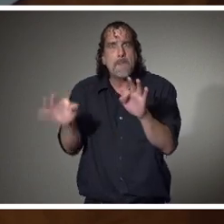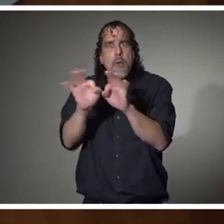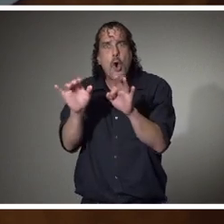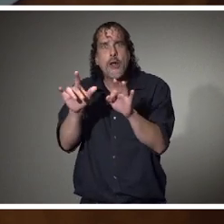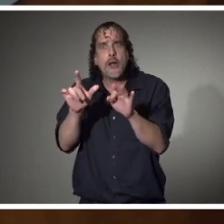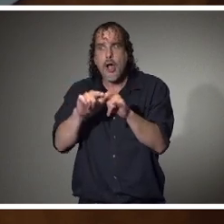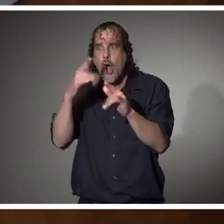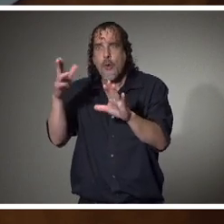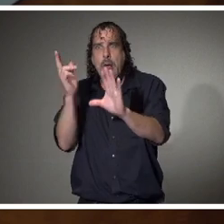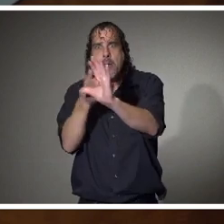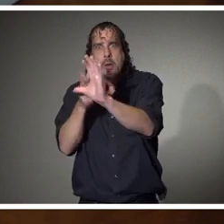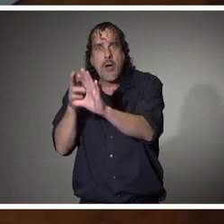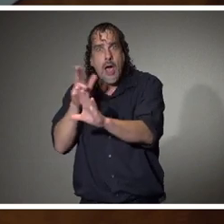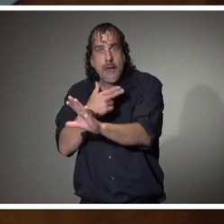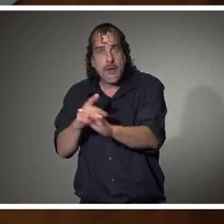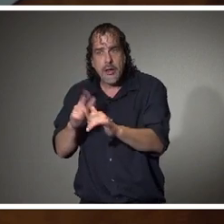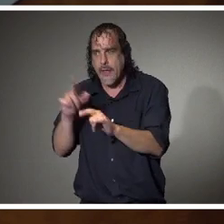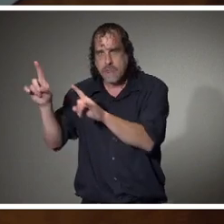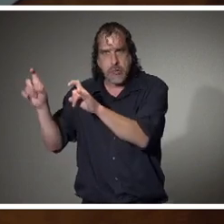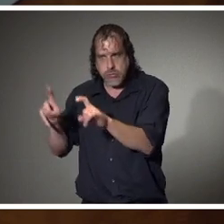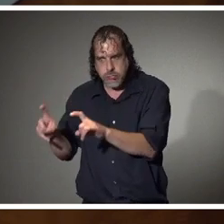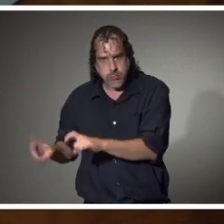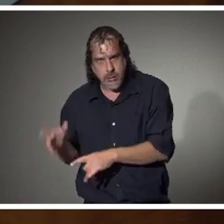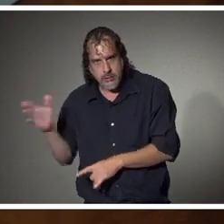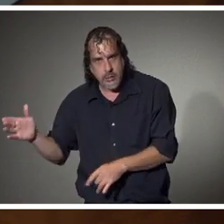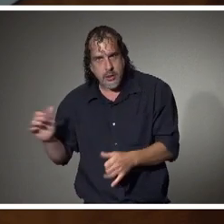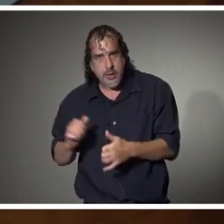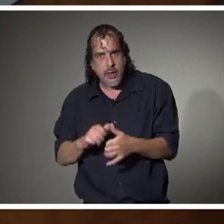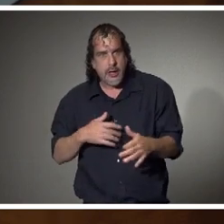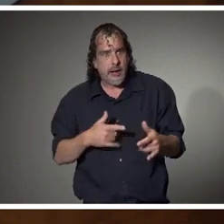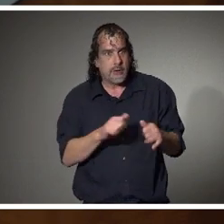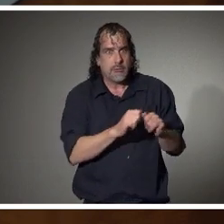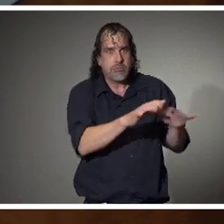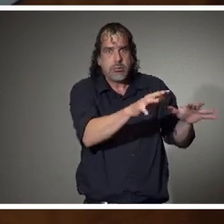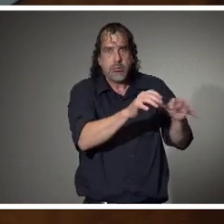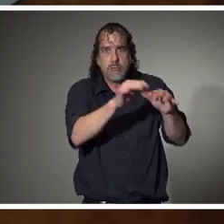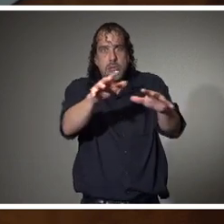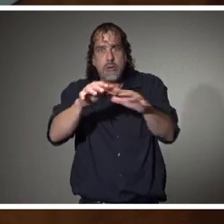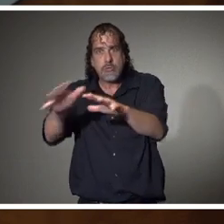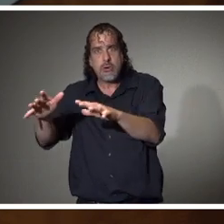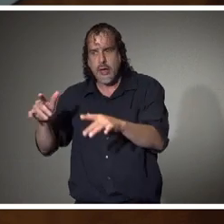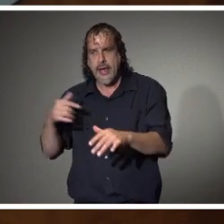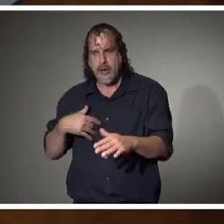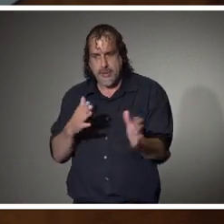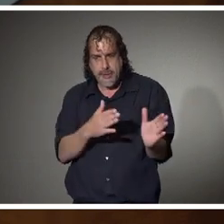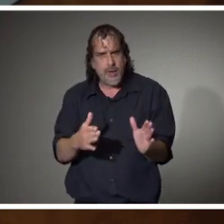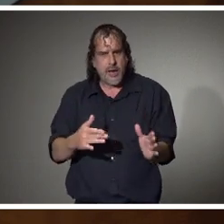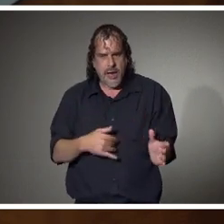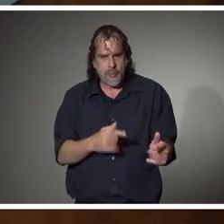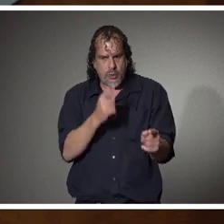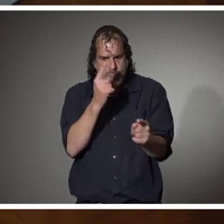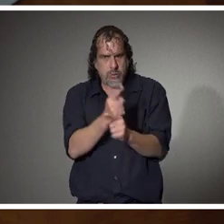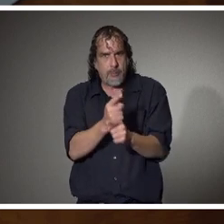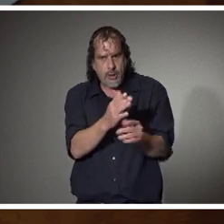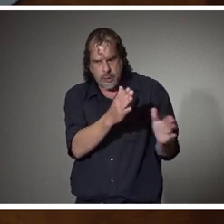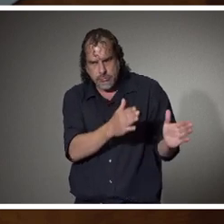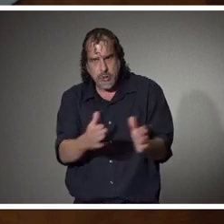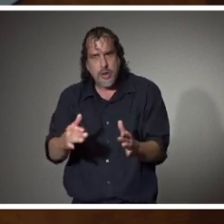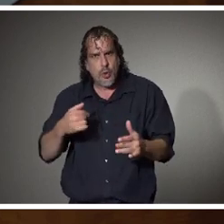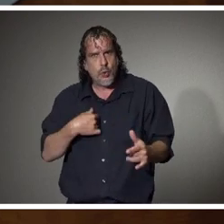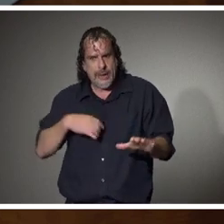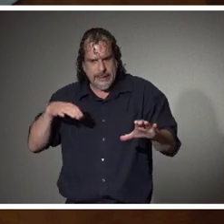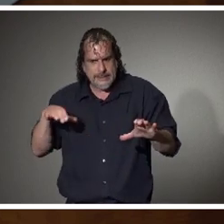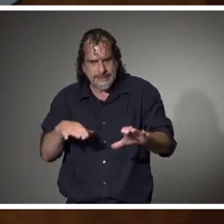at hospitals. They had a testing strategy in our pandemic plan, and we executed it. That's what we did in Mississippi,